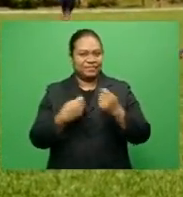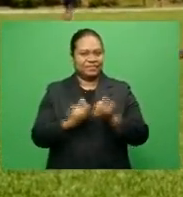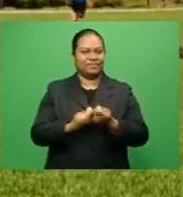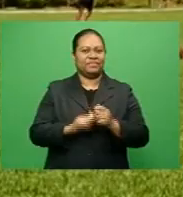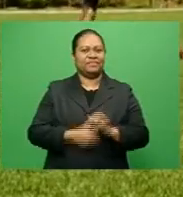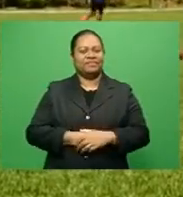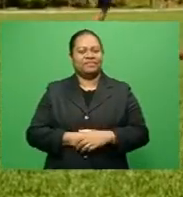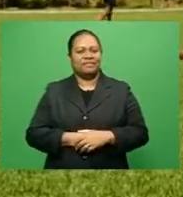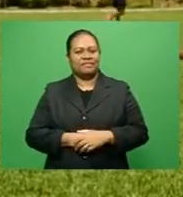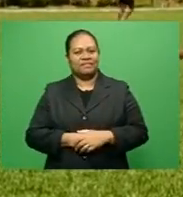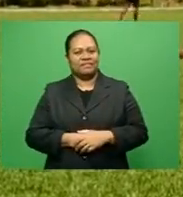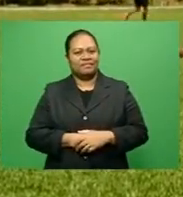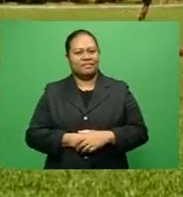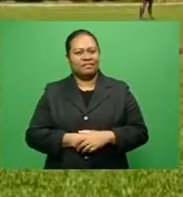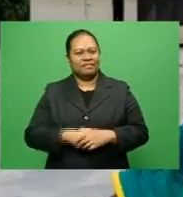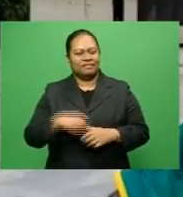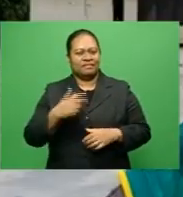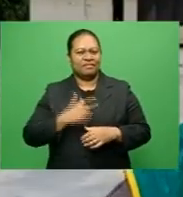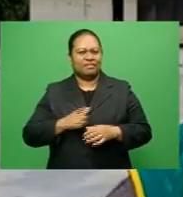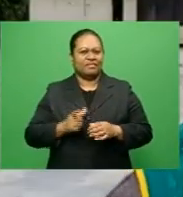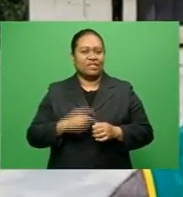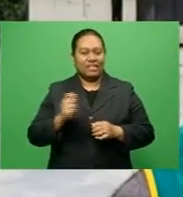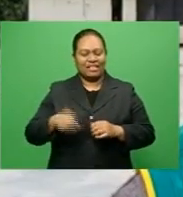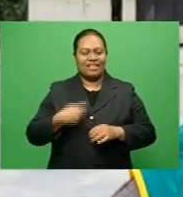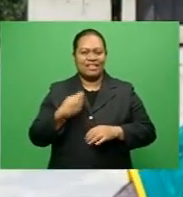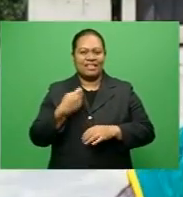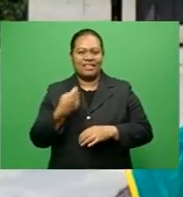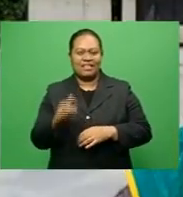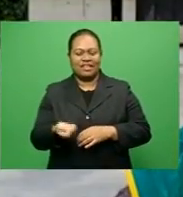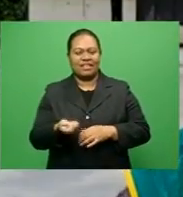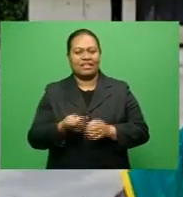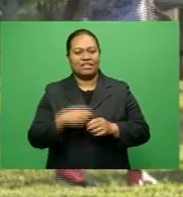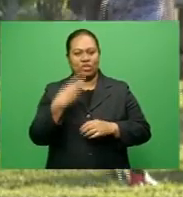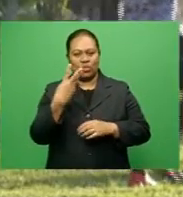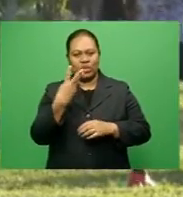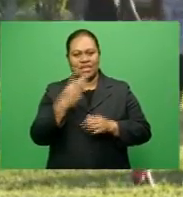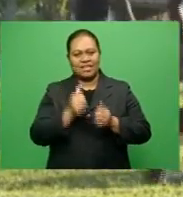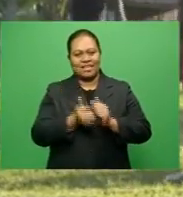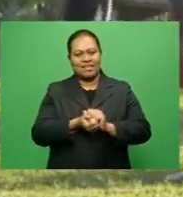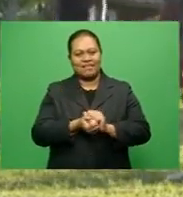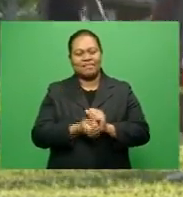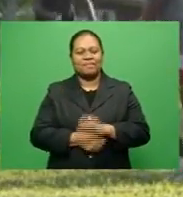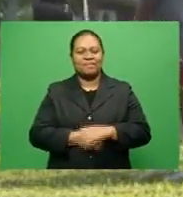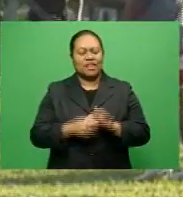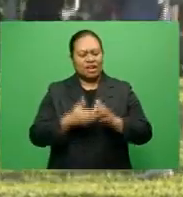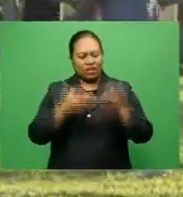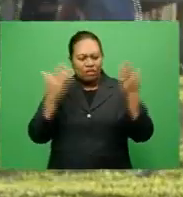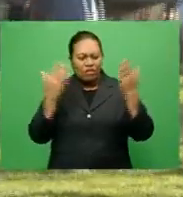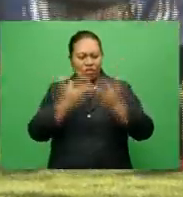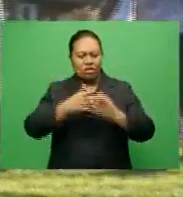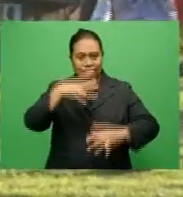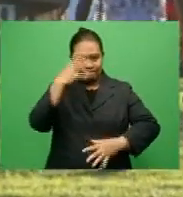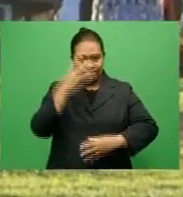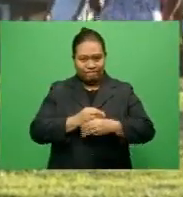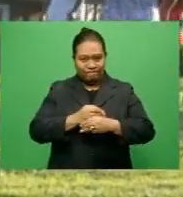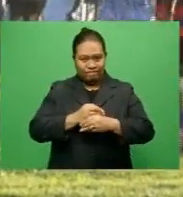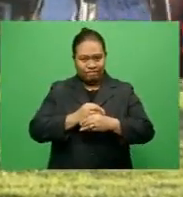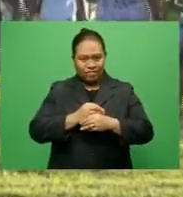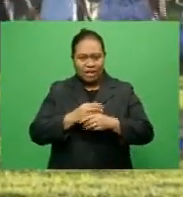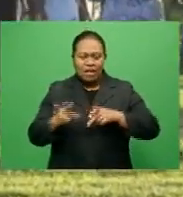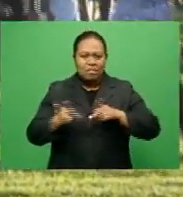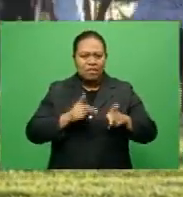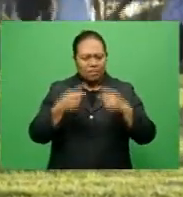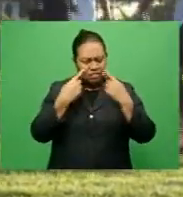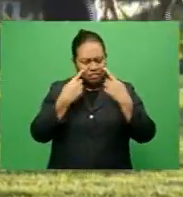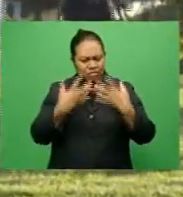set us up for the next few games that's coming. Focusing on their overall performance, the Highlanders